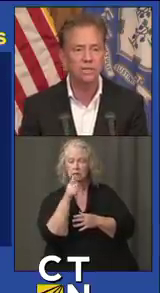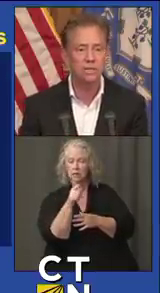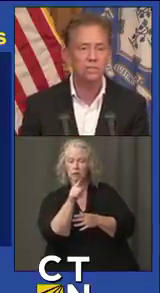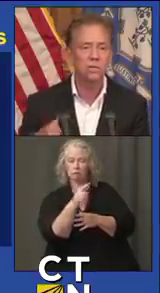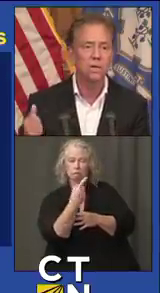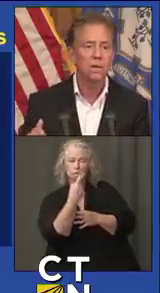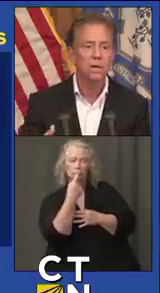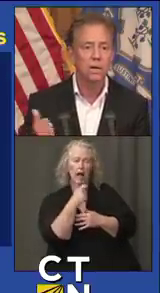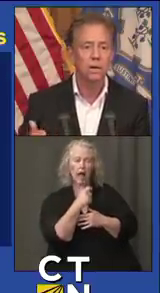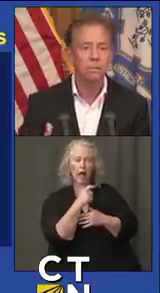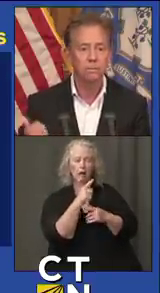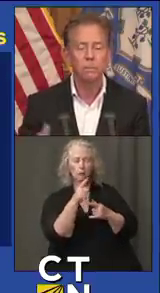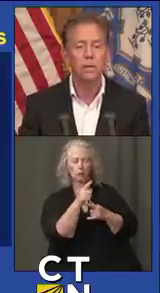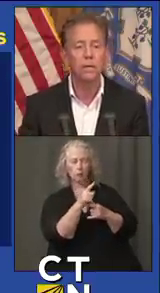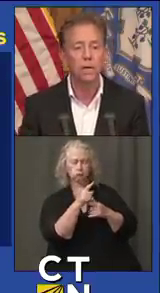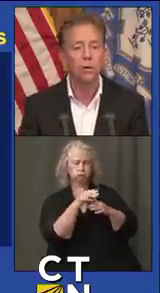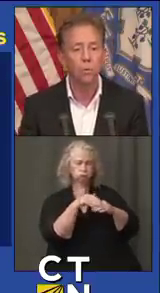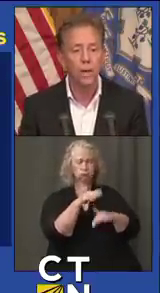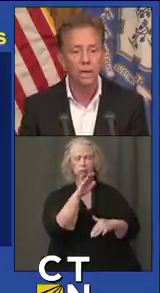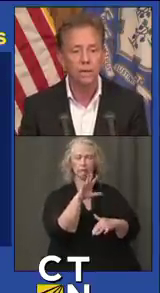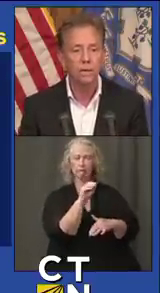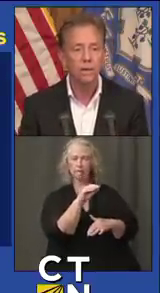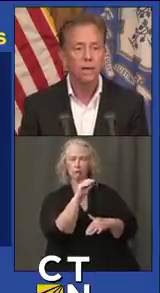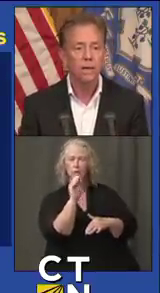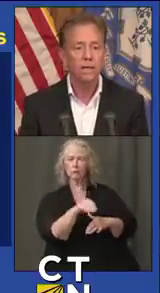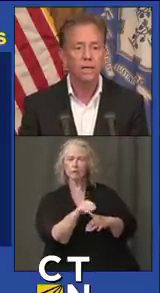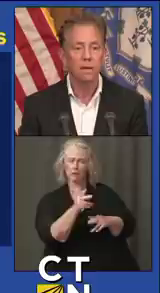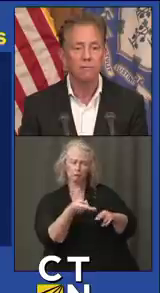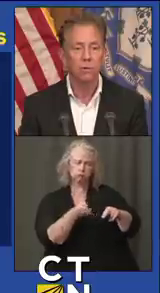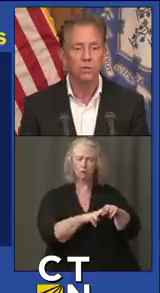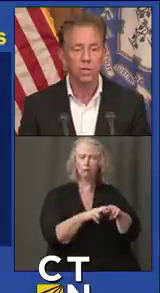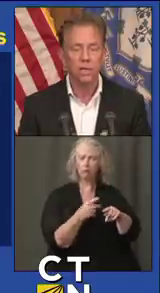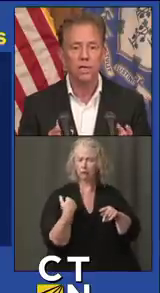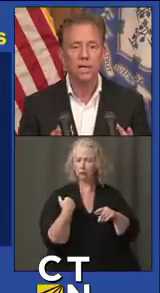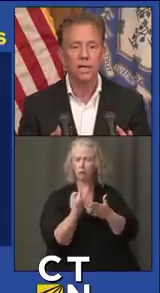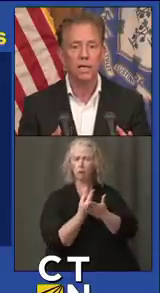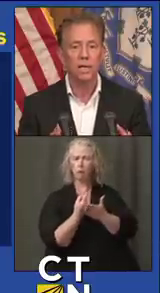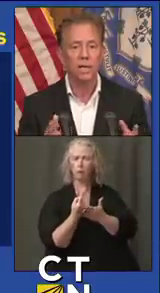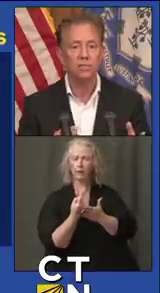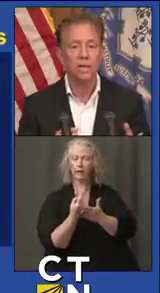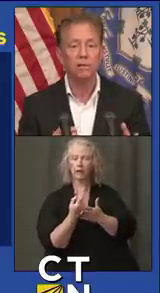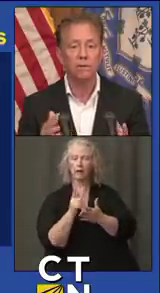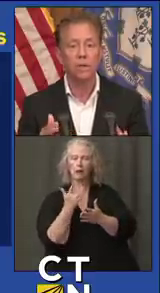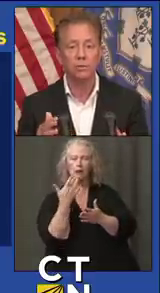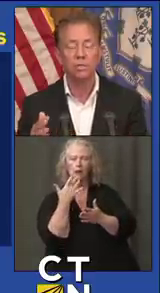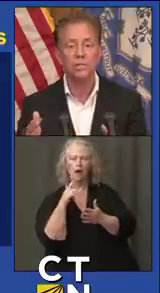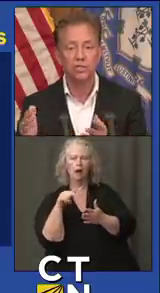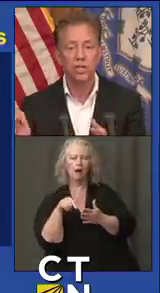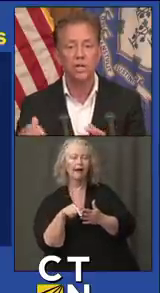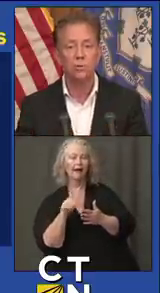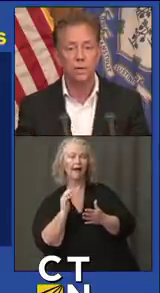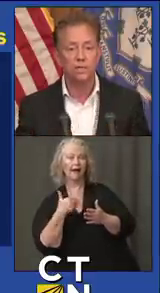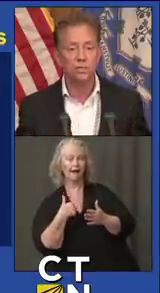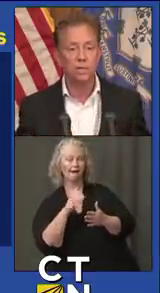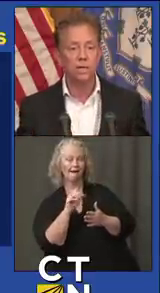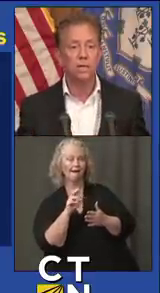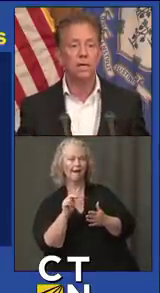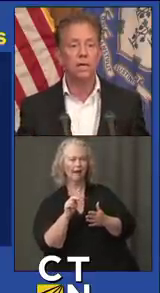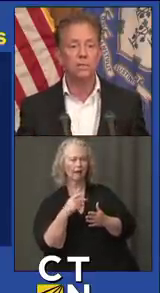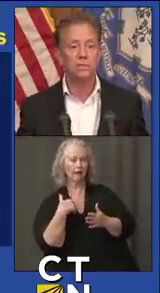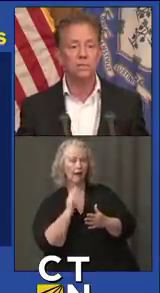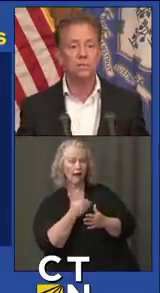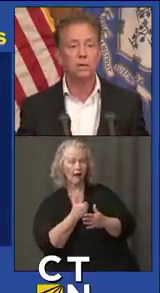in cases in a week. And then, fortunately, Connecticut has had a 50% decrease